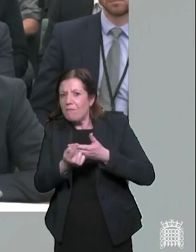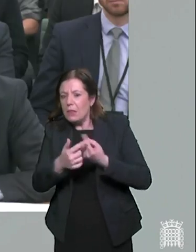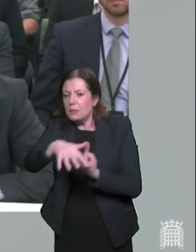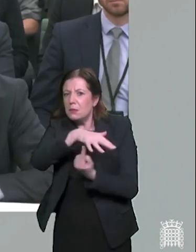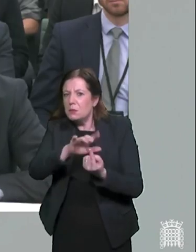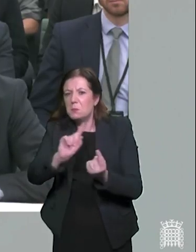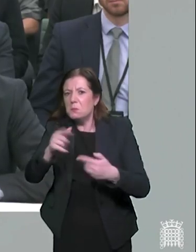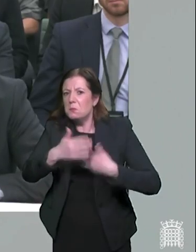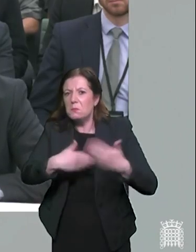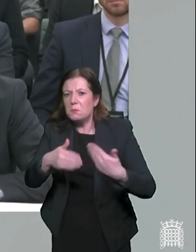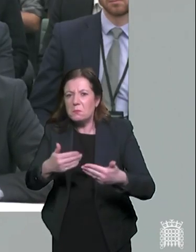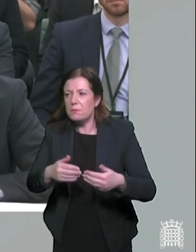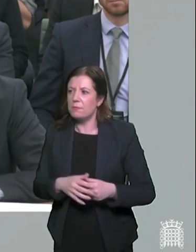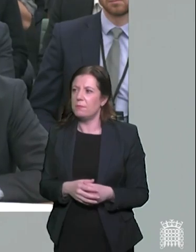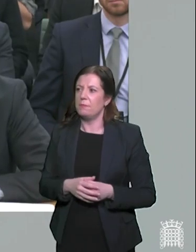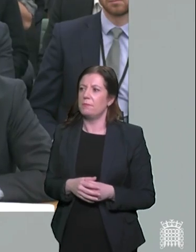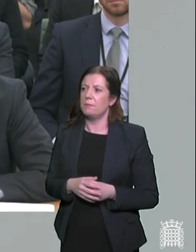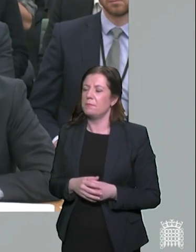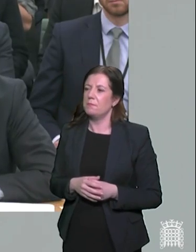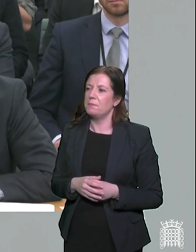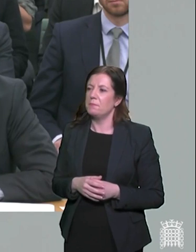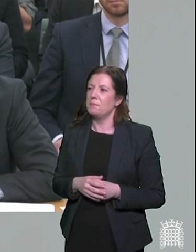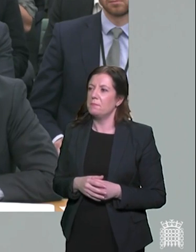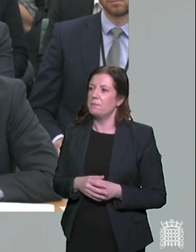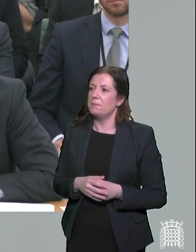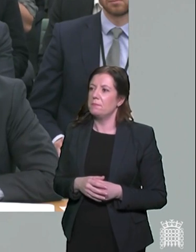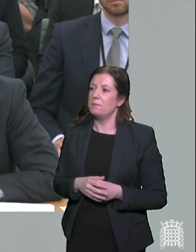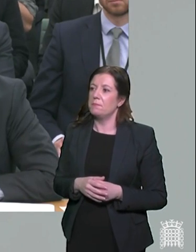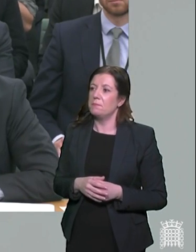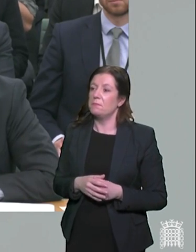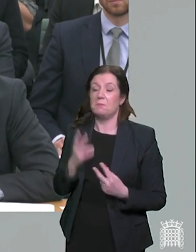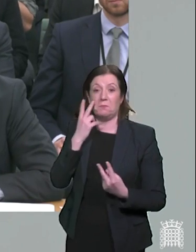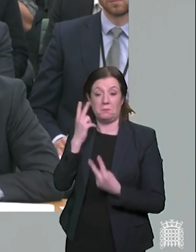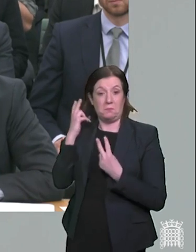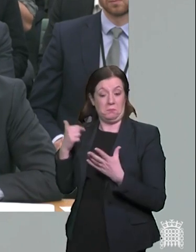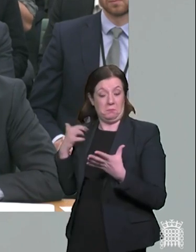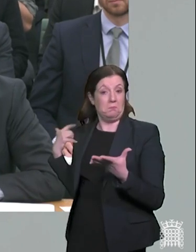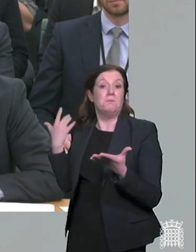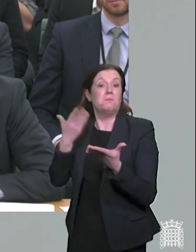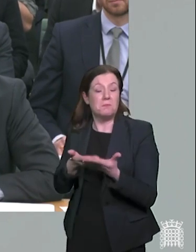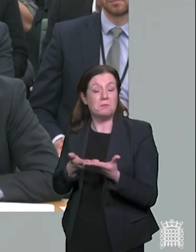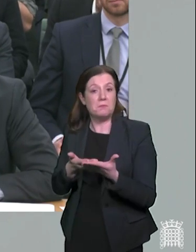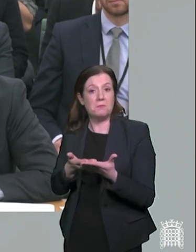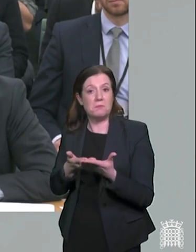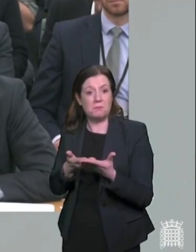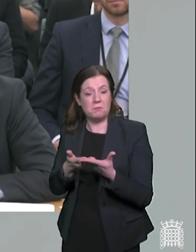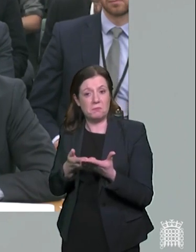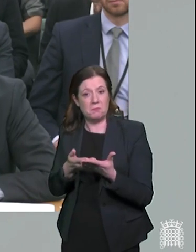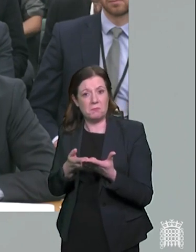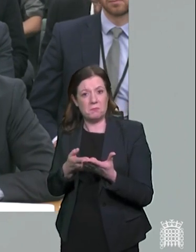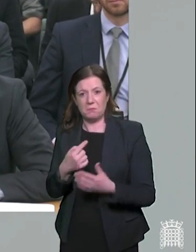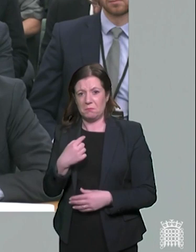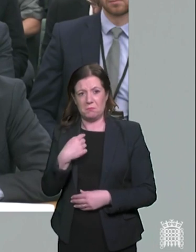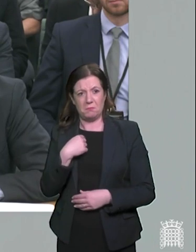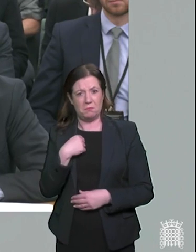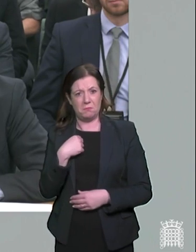really, to this day, and as I said earlier on, I struggle to see how I